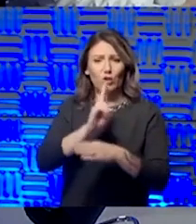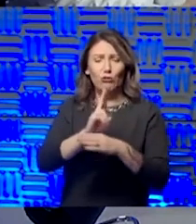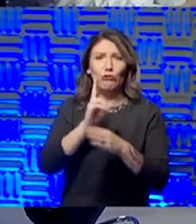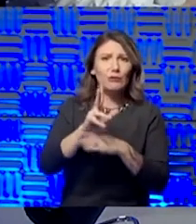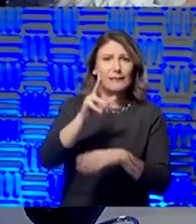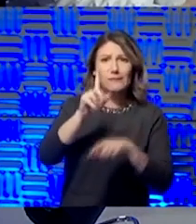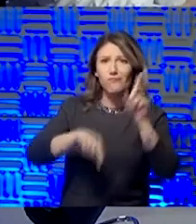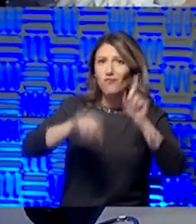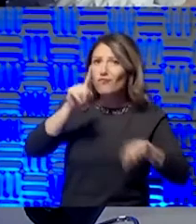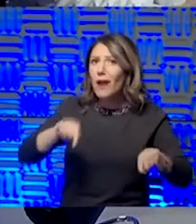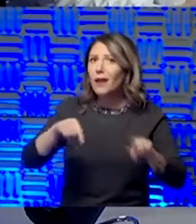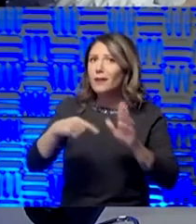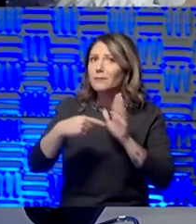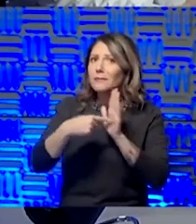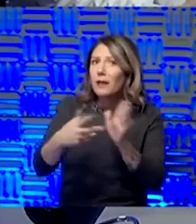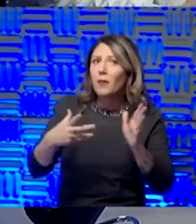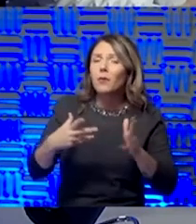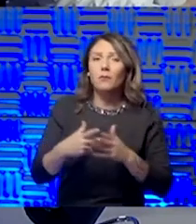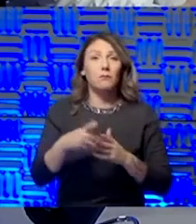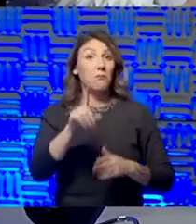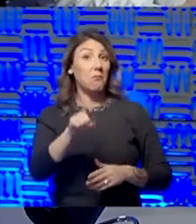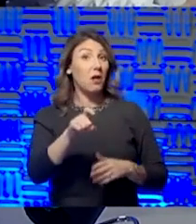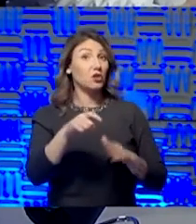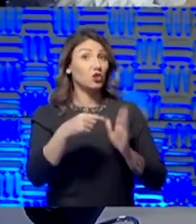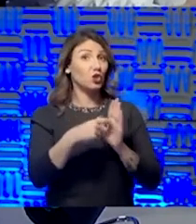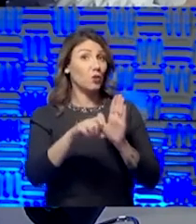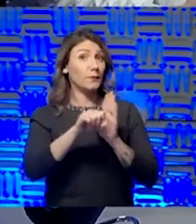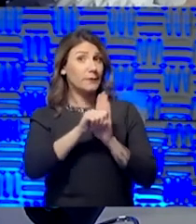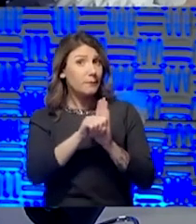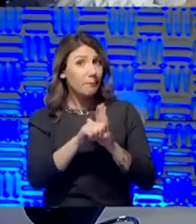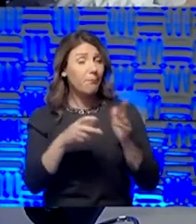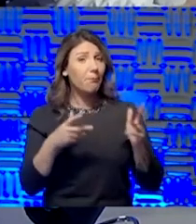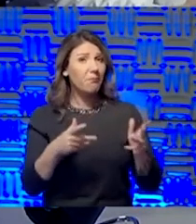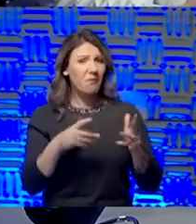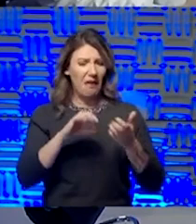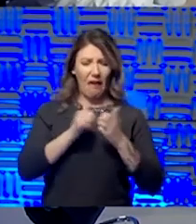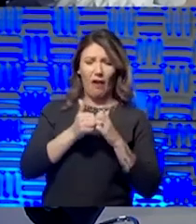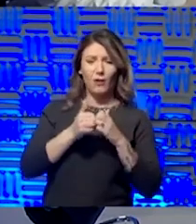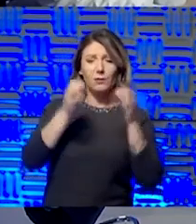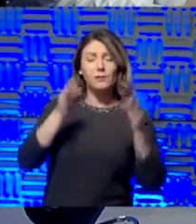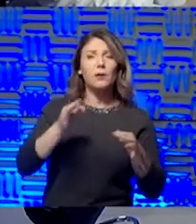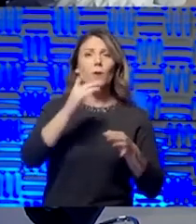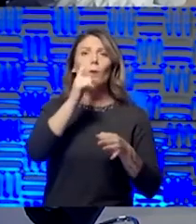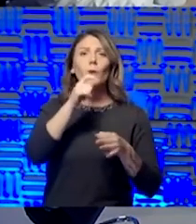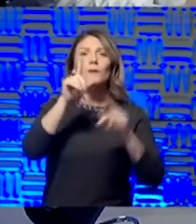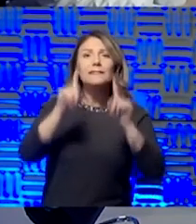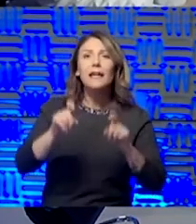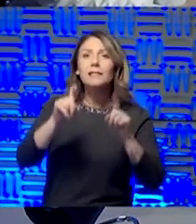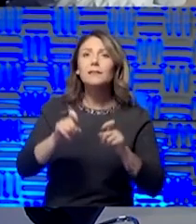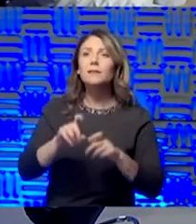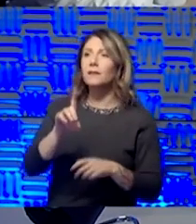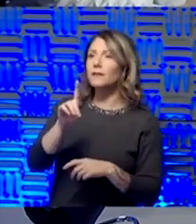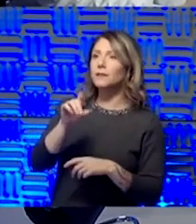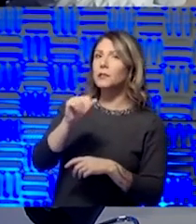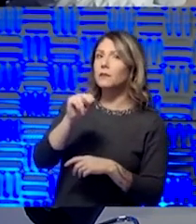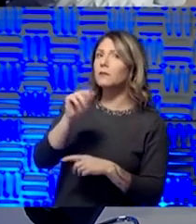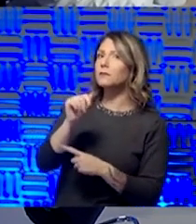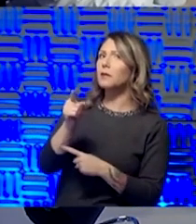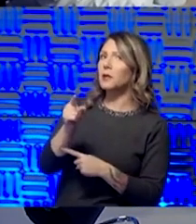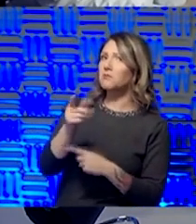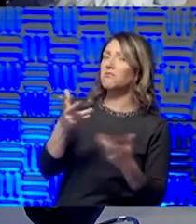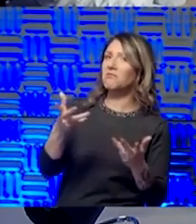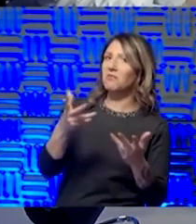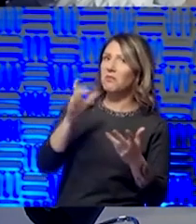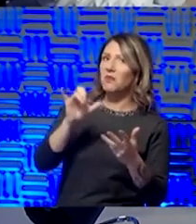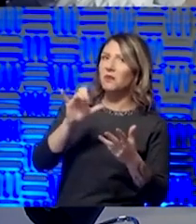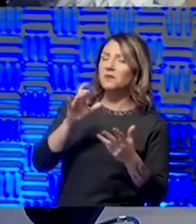random sampling? Do you have to show symptoms? How do you decide who gets tested? Dana, let's take on that one, because that's